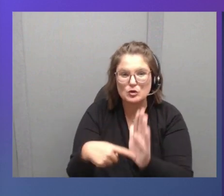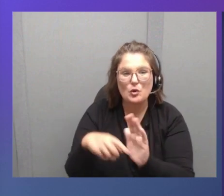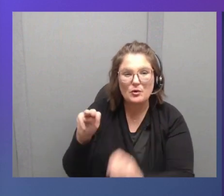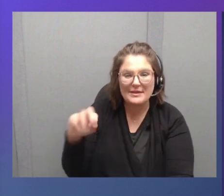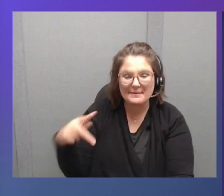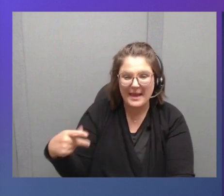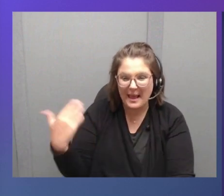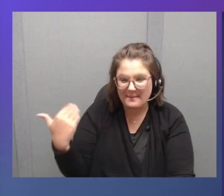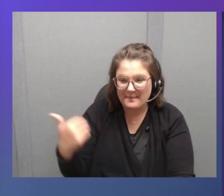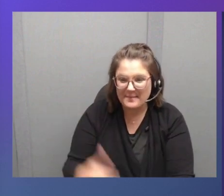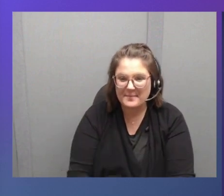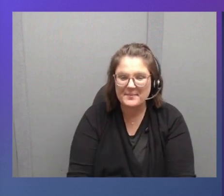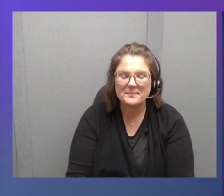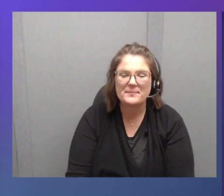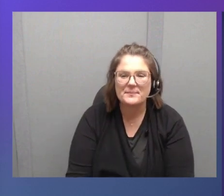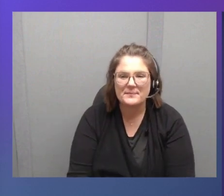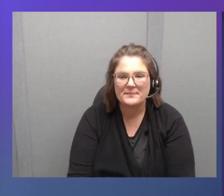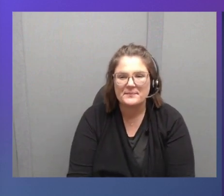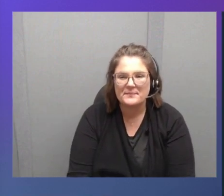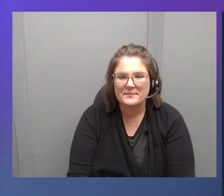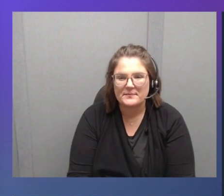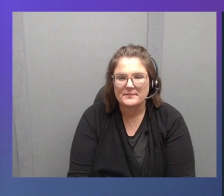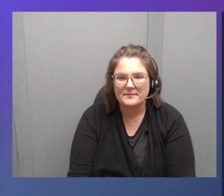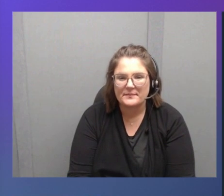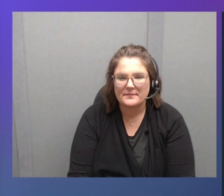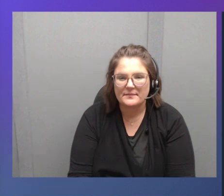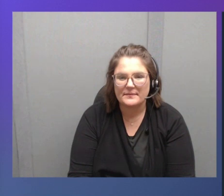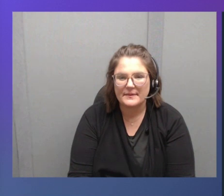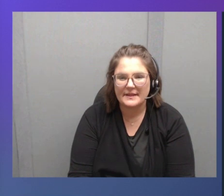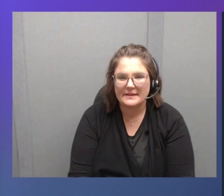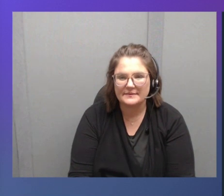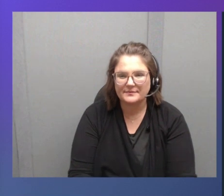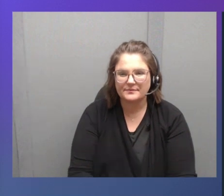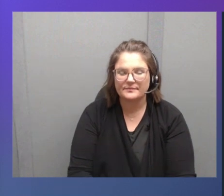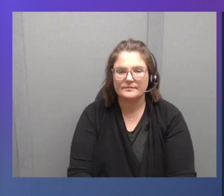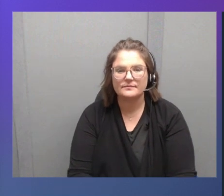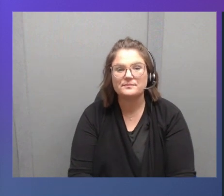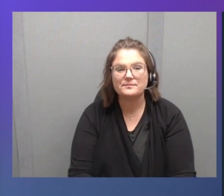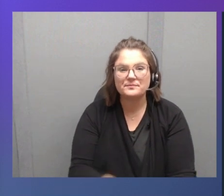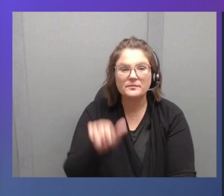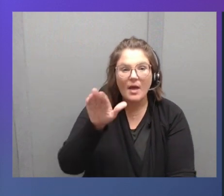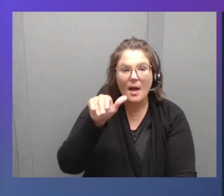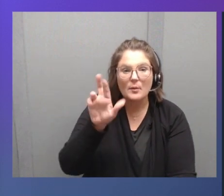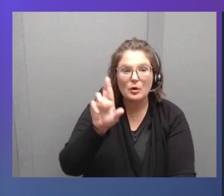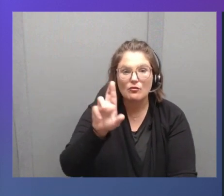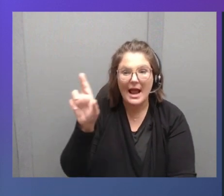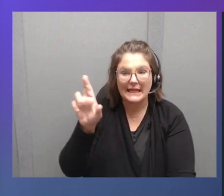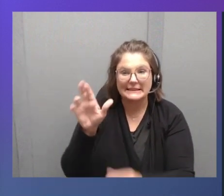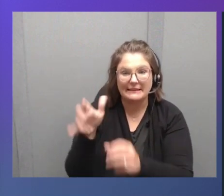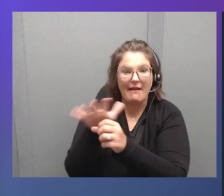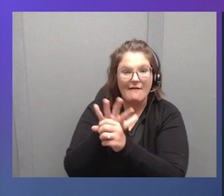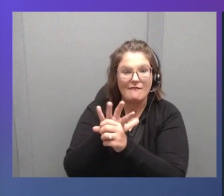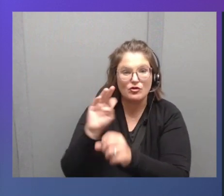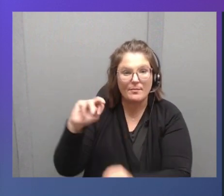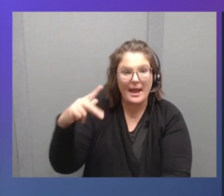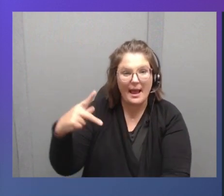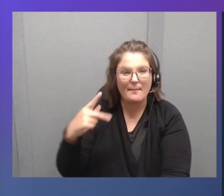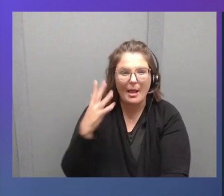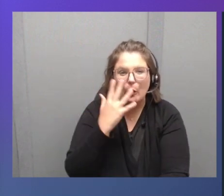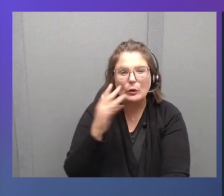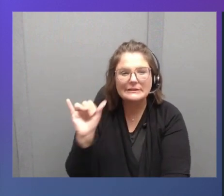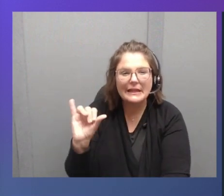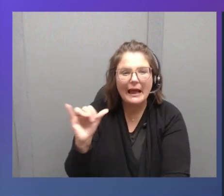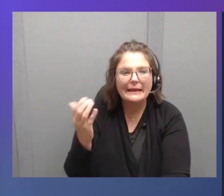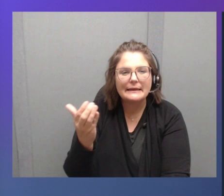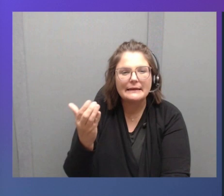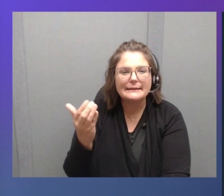second let's here. check out the map. Yeah. So the slides that you're seeing there, on the upper right is a coverage map. That Yeah. looks like a cellular provider, right? It You know, really